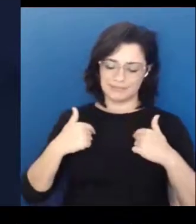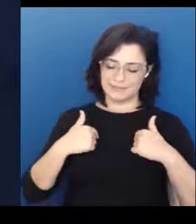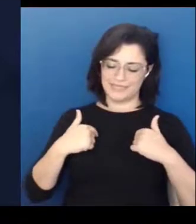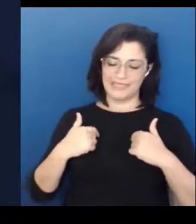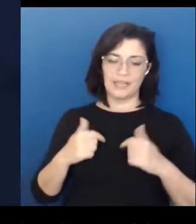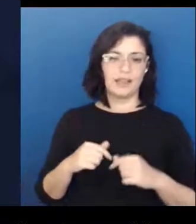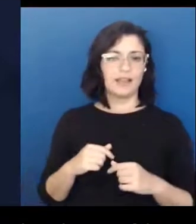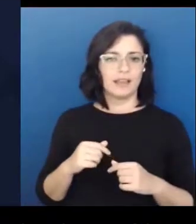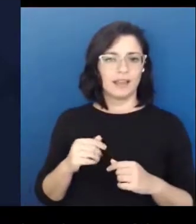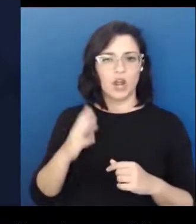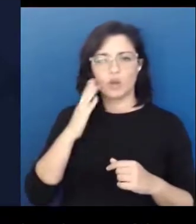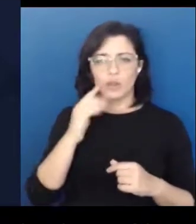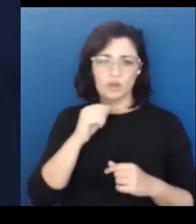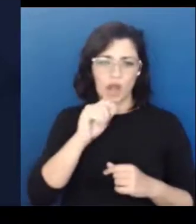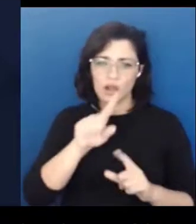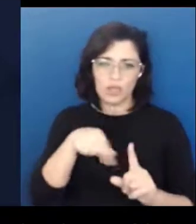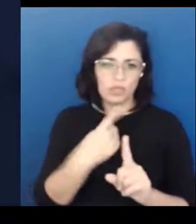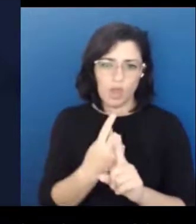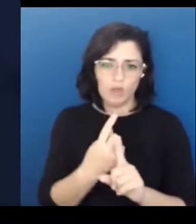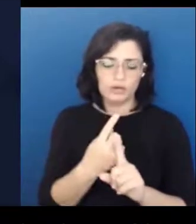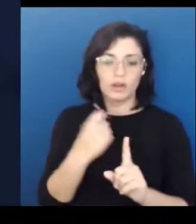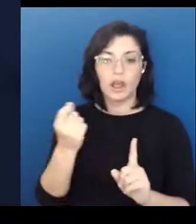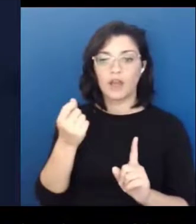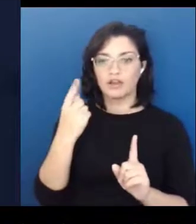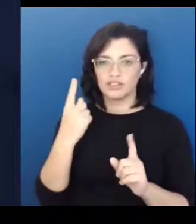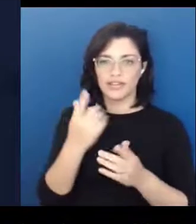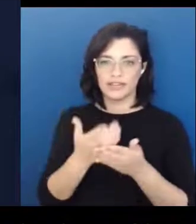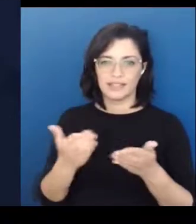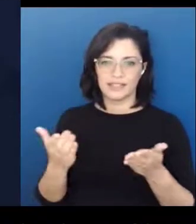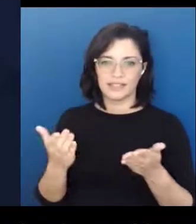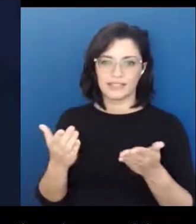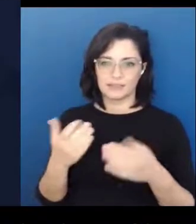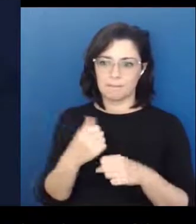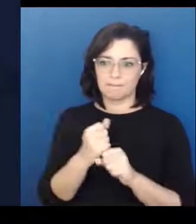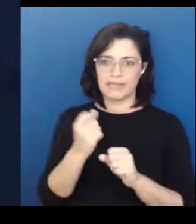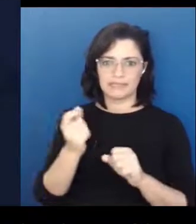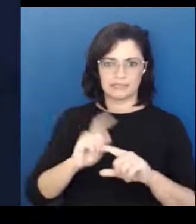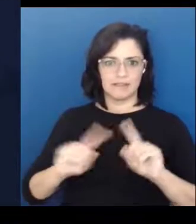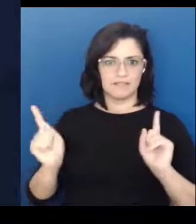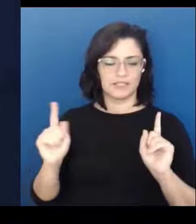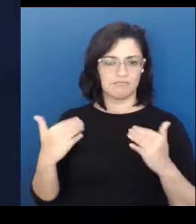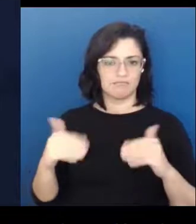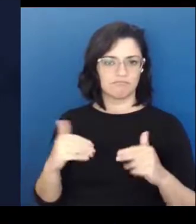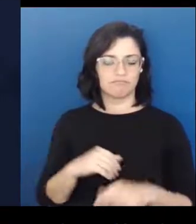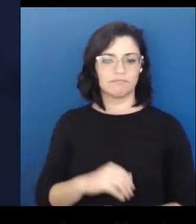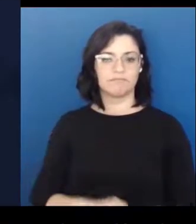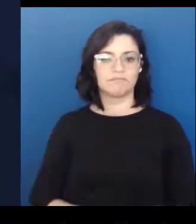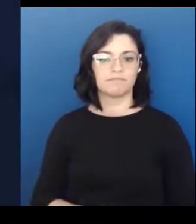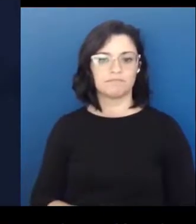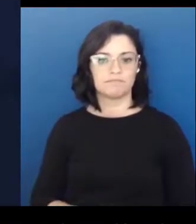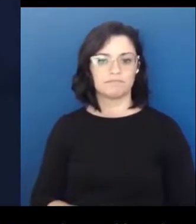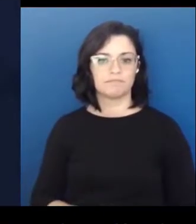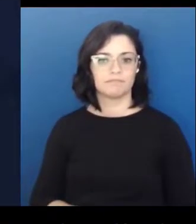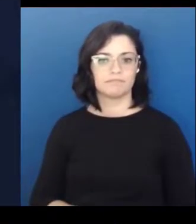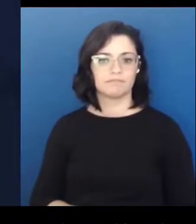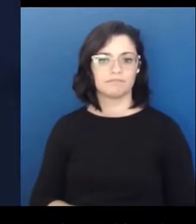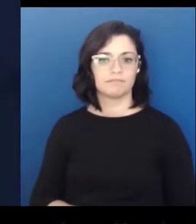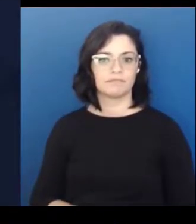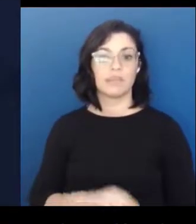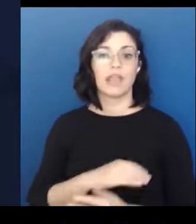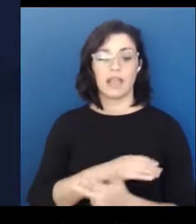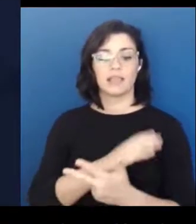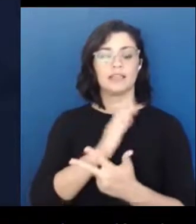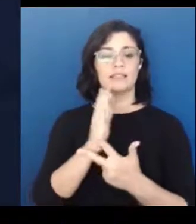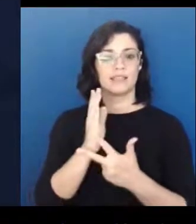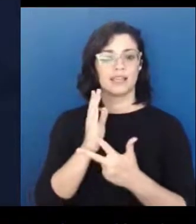understanding these things makes a difference. The second leg of the stool is embracing technology. And